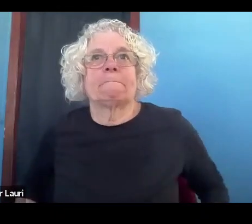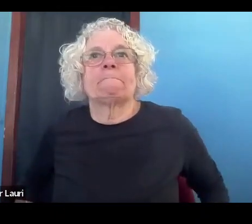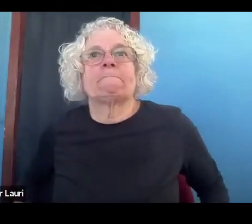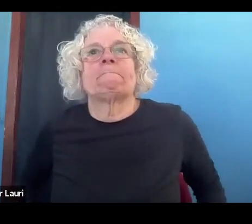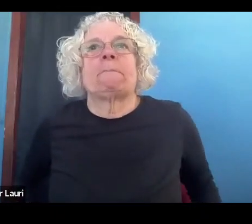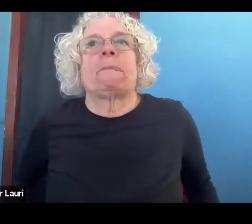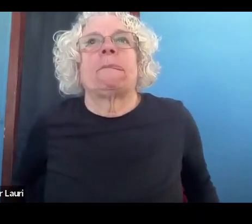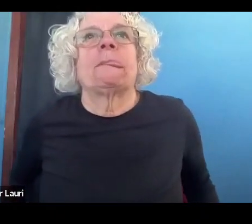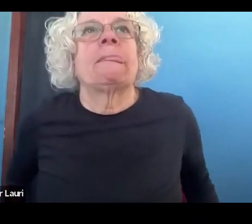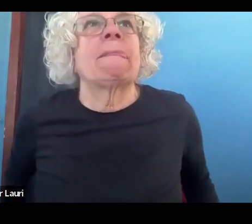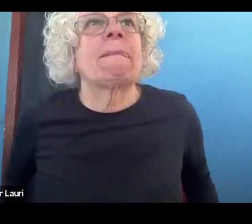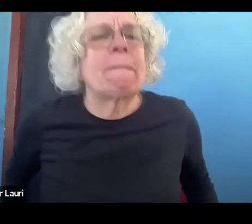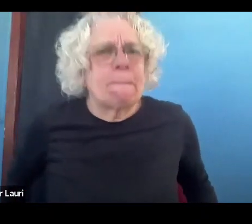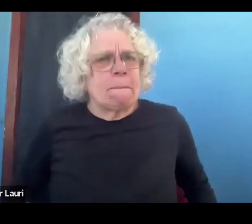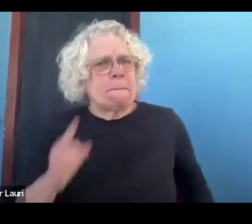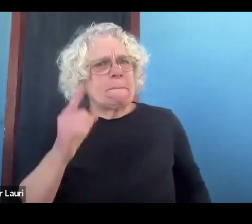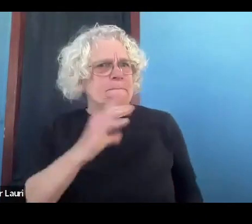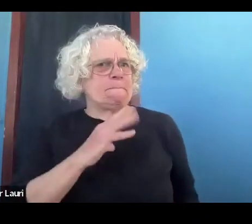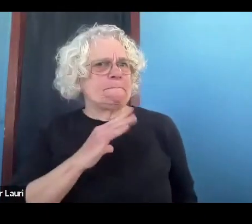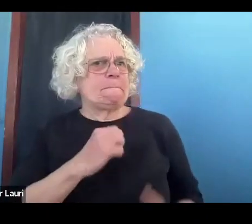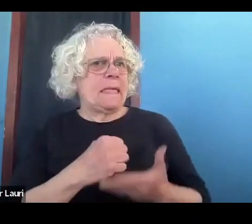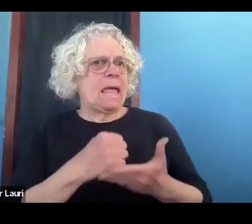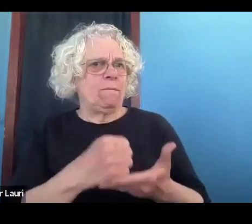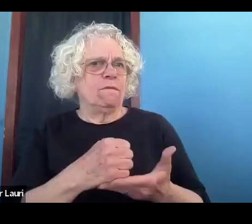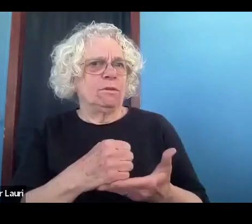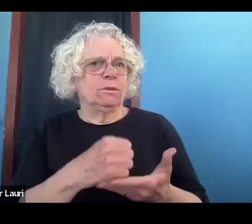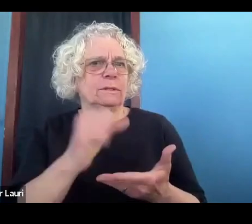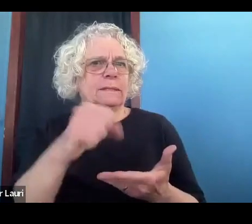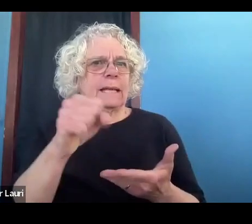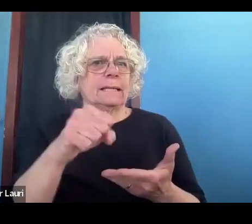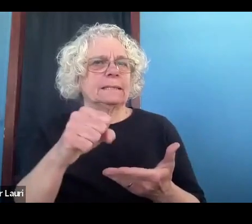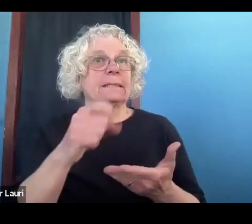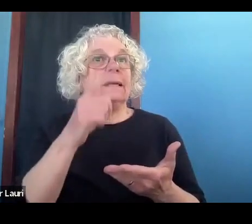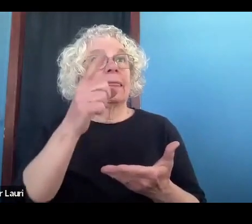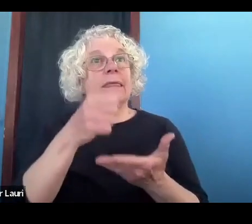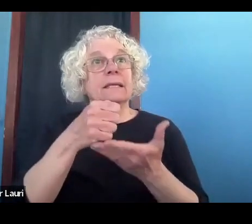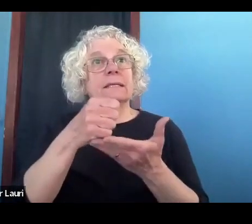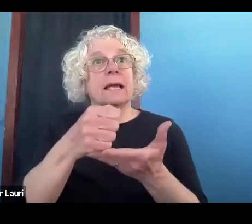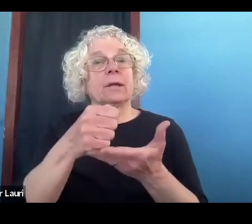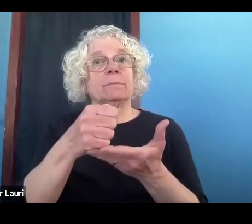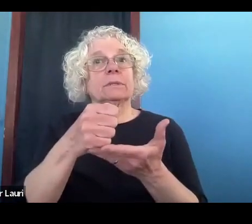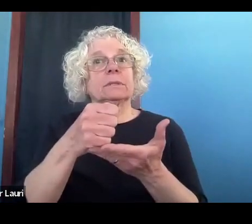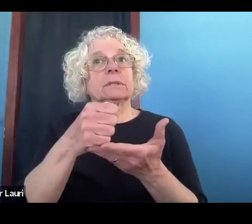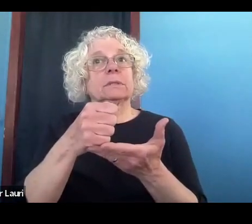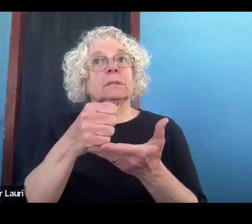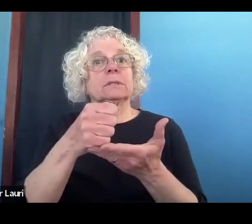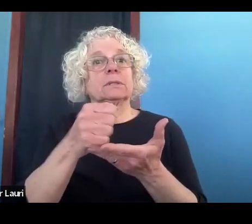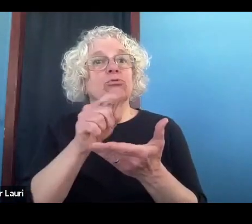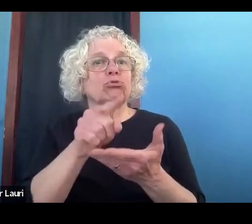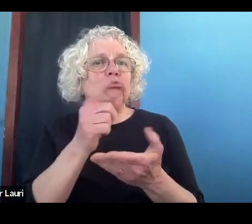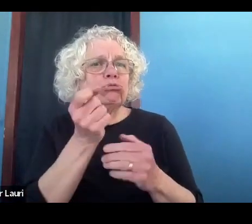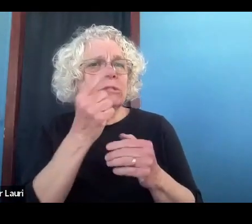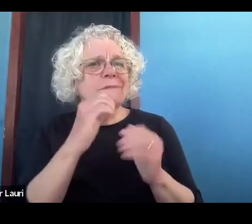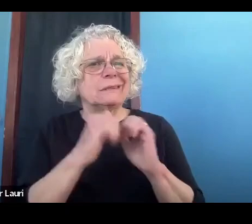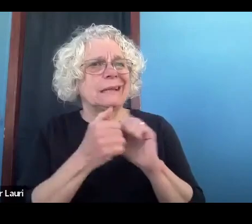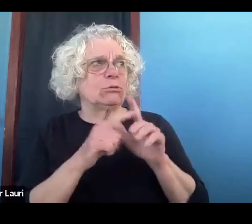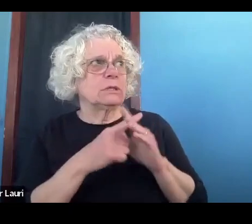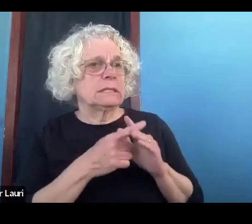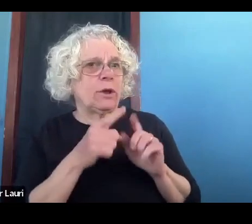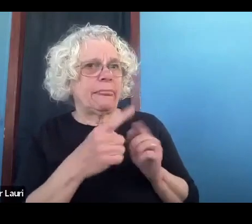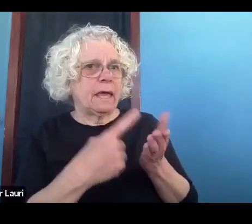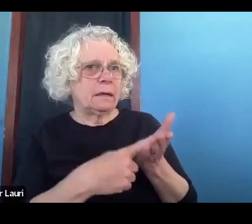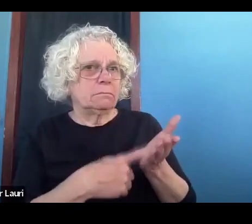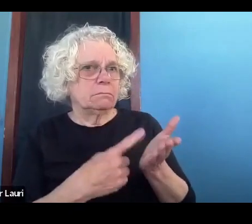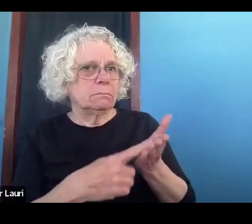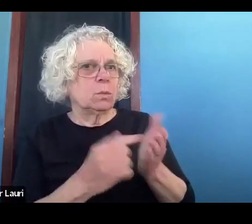what this will help do, it's going to help you understand how to start the conversation